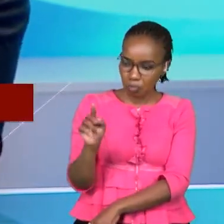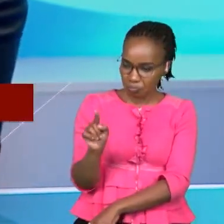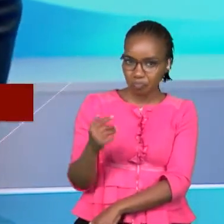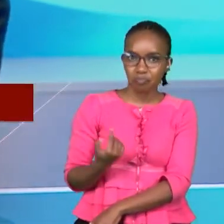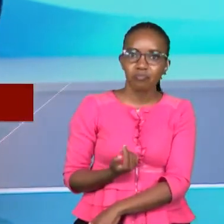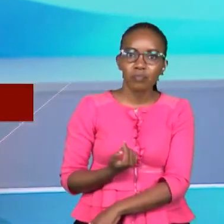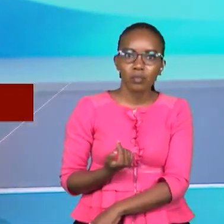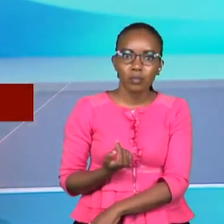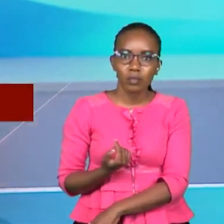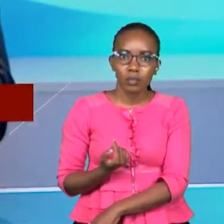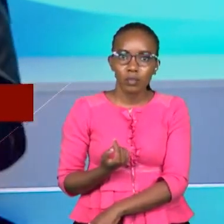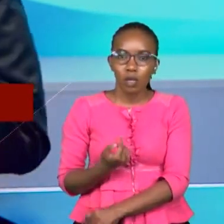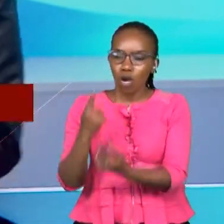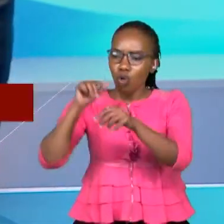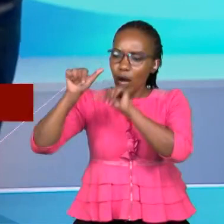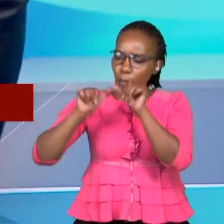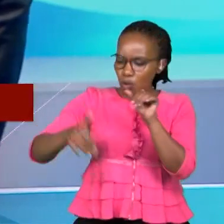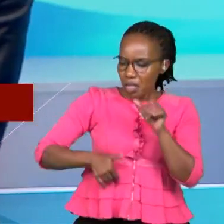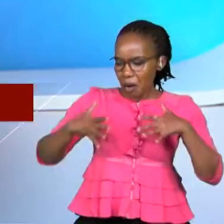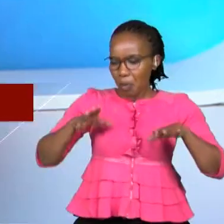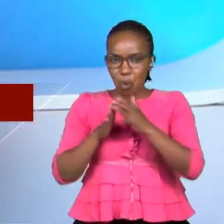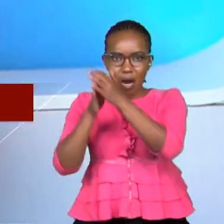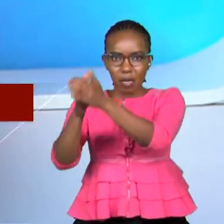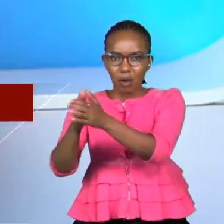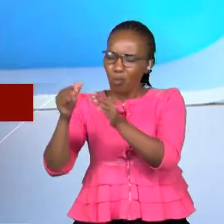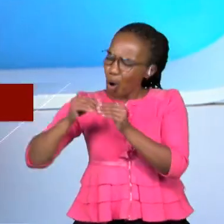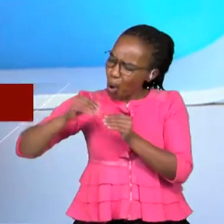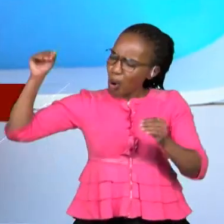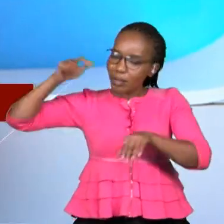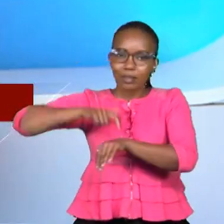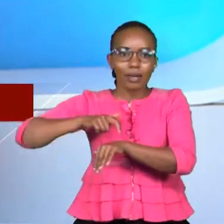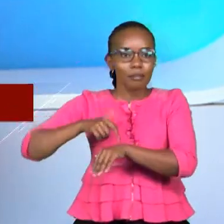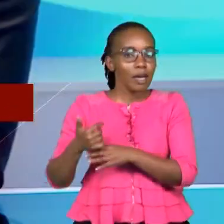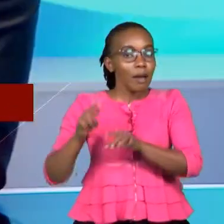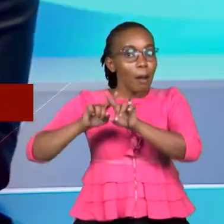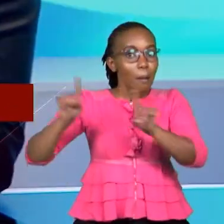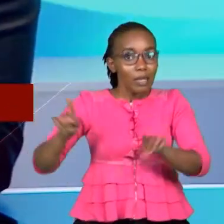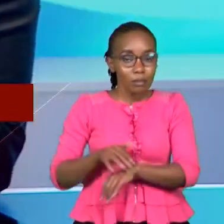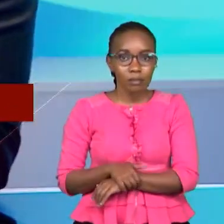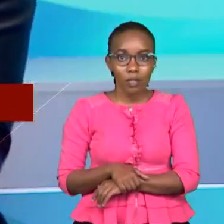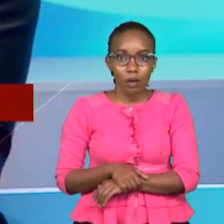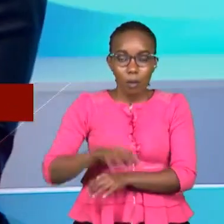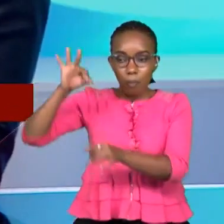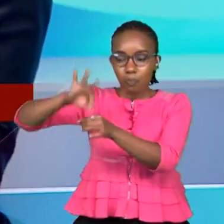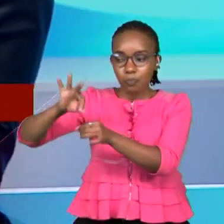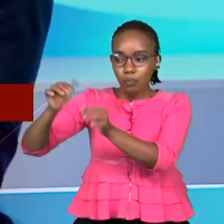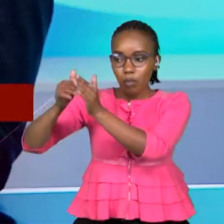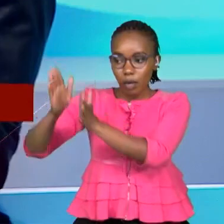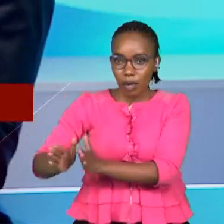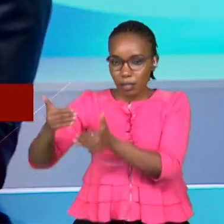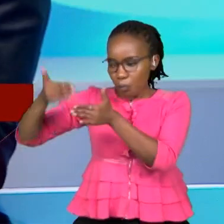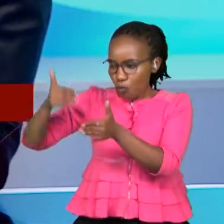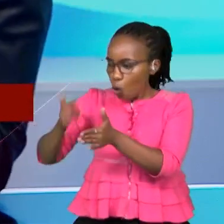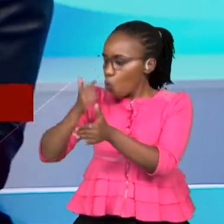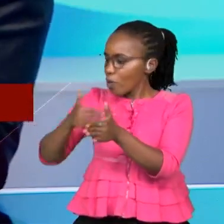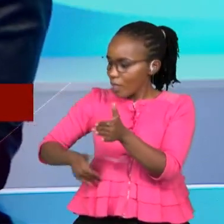been in this situation talking about young people and leadership for a long time. But we have elected leaders before who are